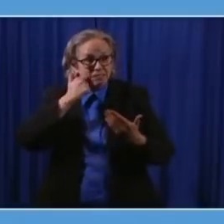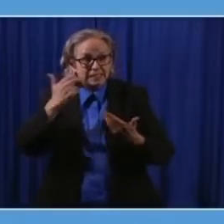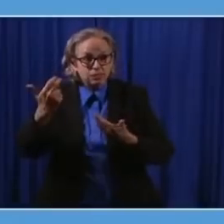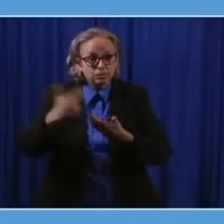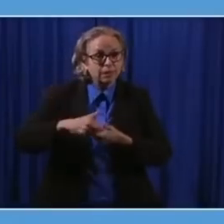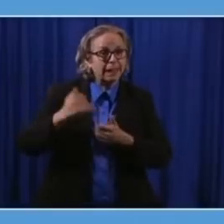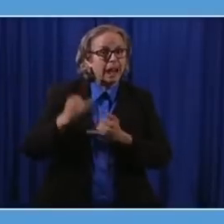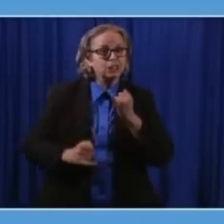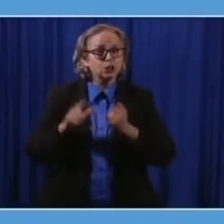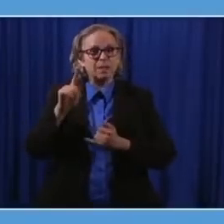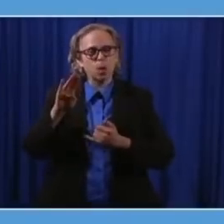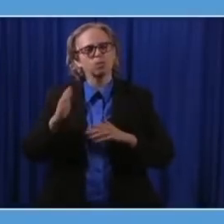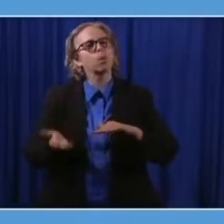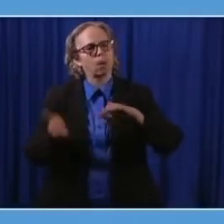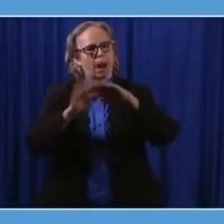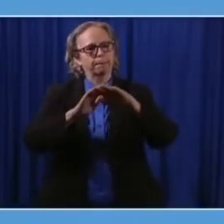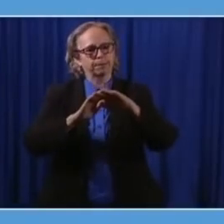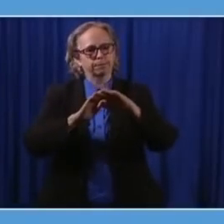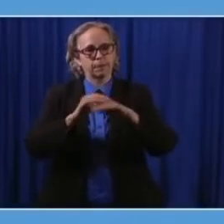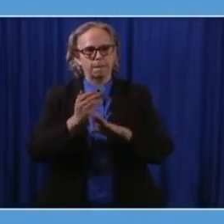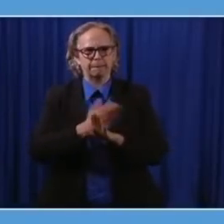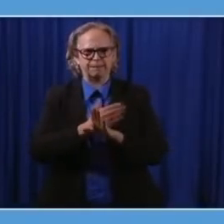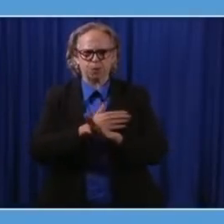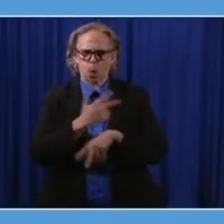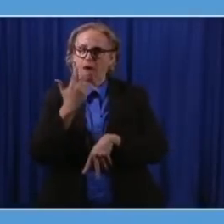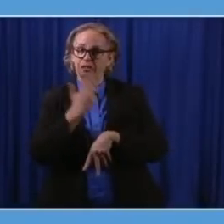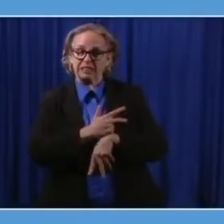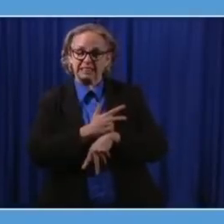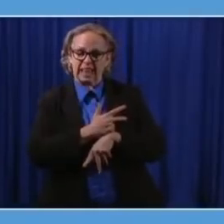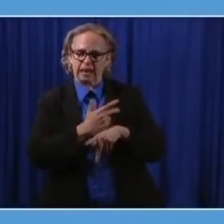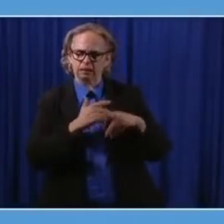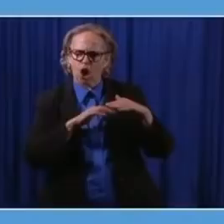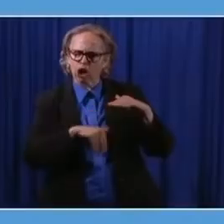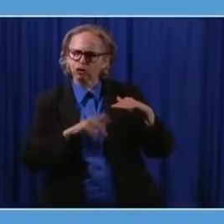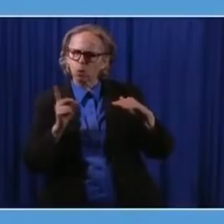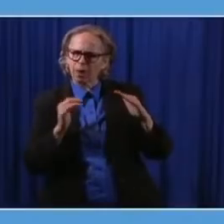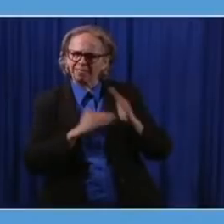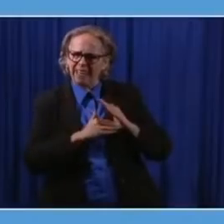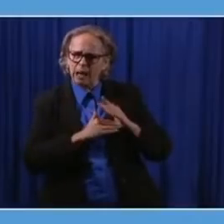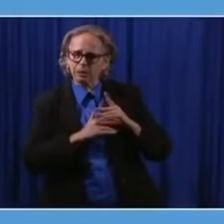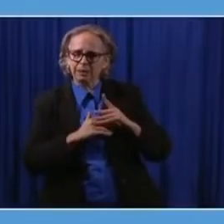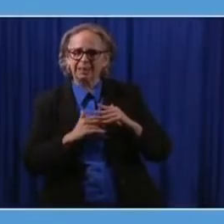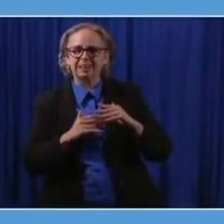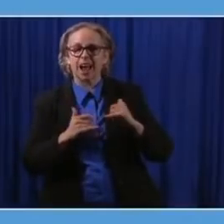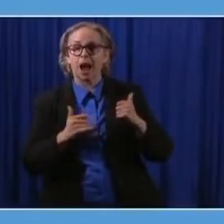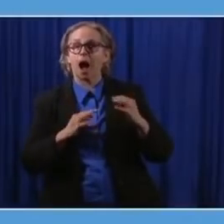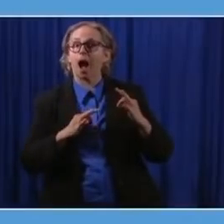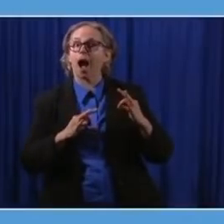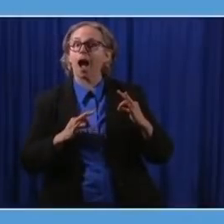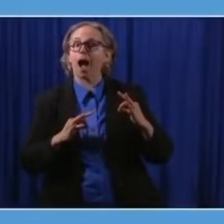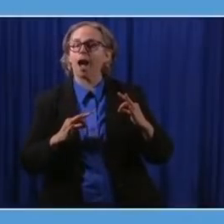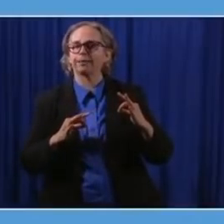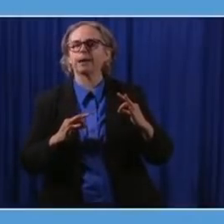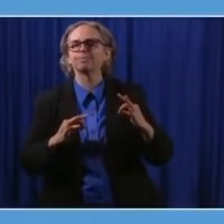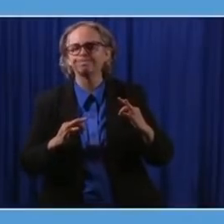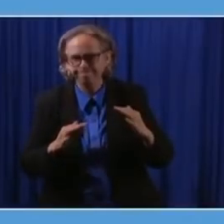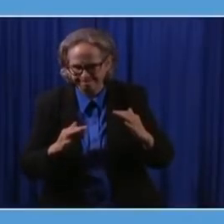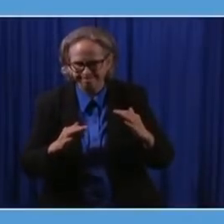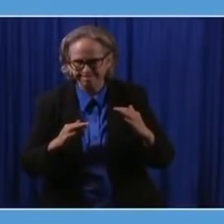straight days, I believe, where it was under 1,000. And so we were liking that a lot, but now